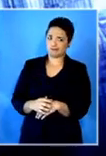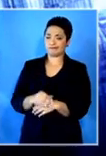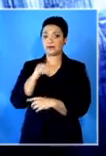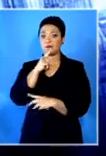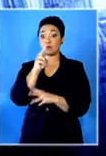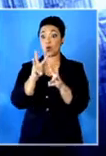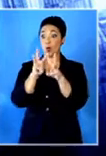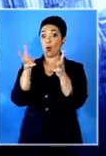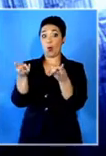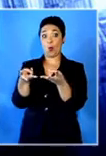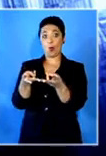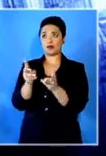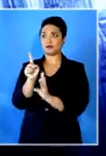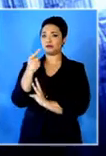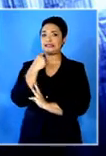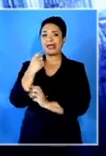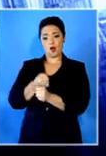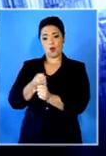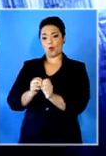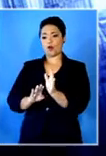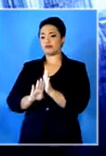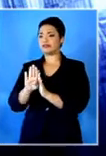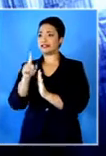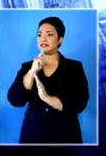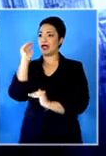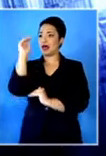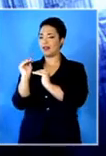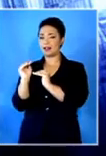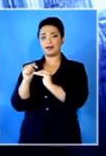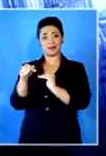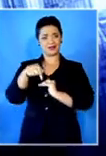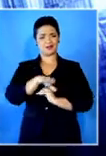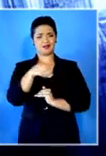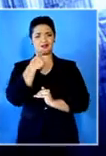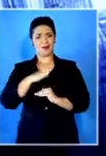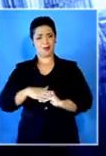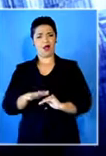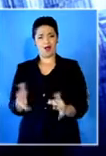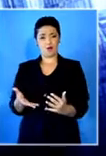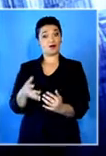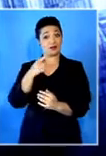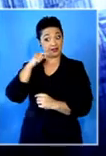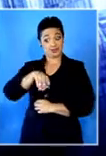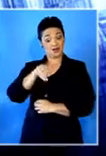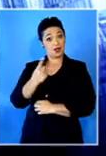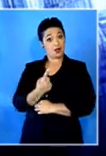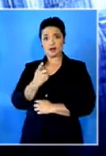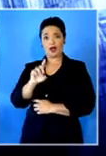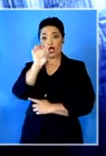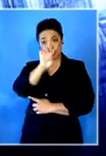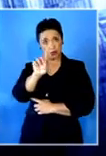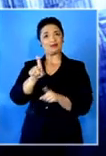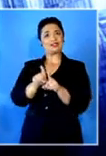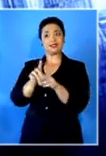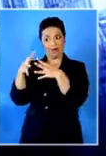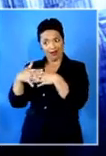because global trends show us that, you know, the labor markets are losing jobs, and that's not only here, that's also across Europe. The United States is still in a state